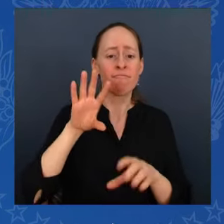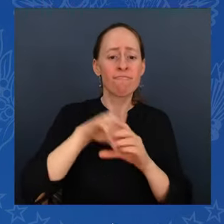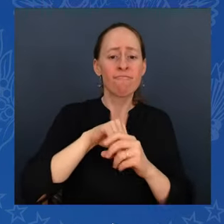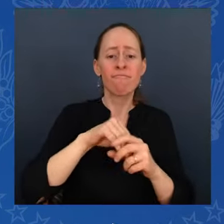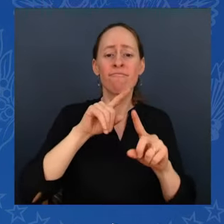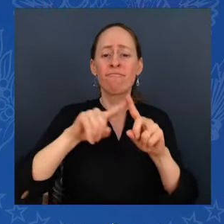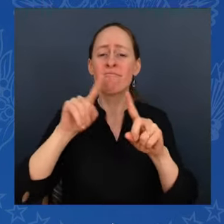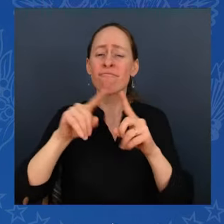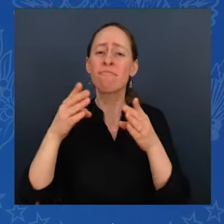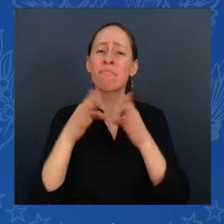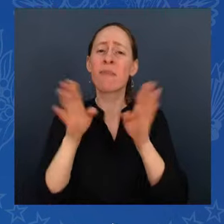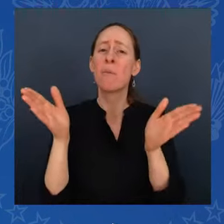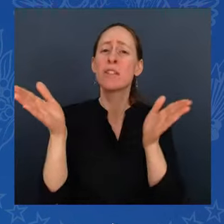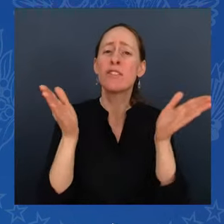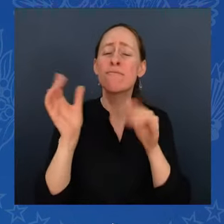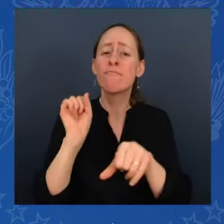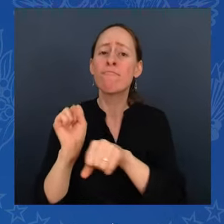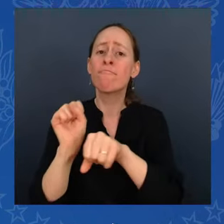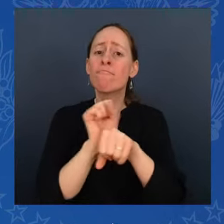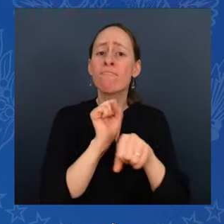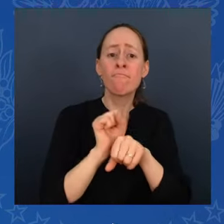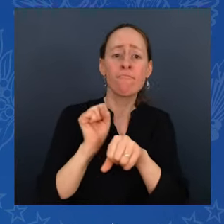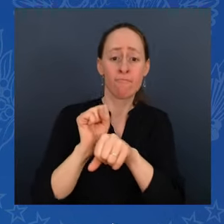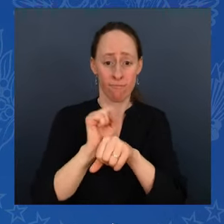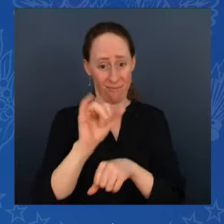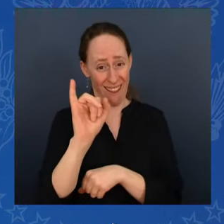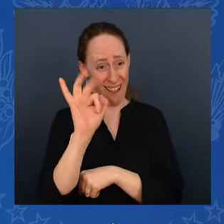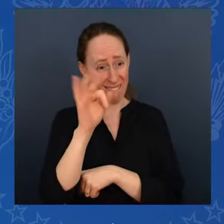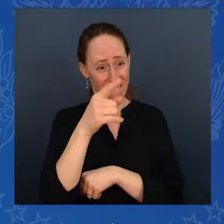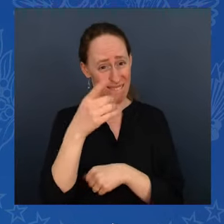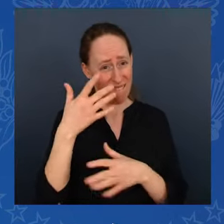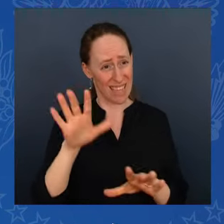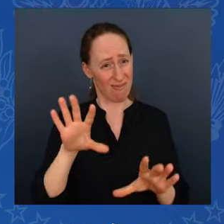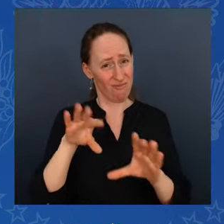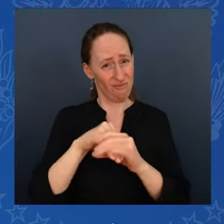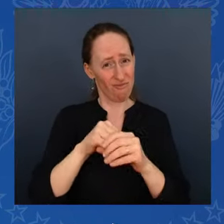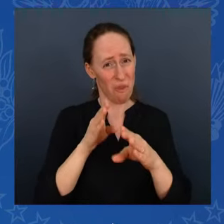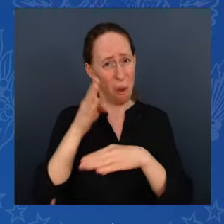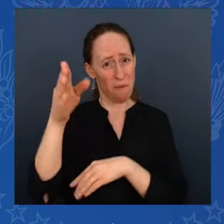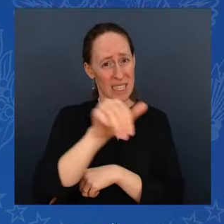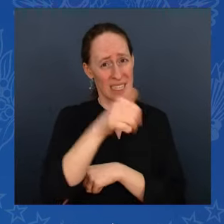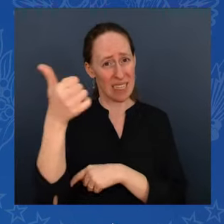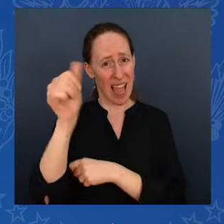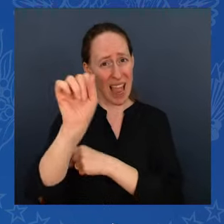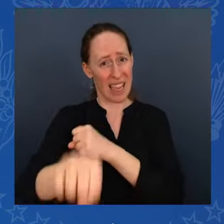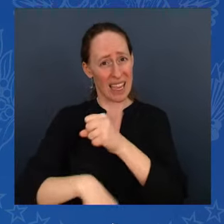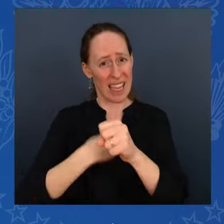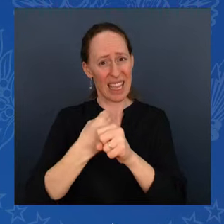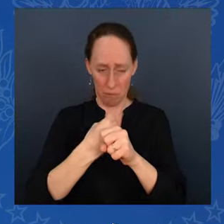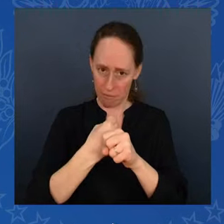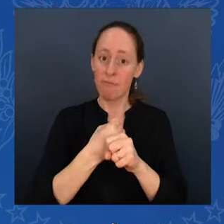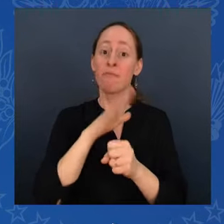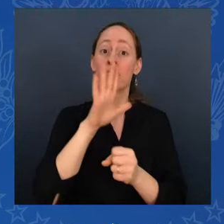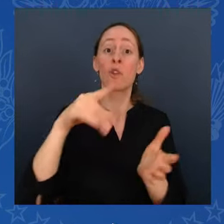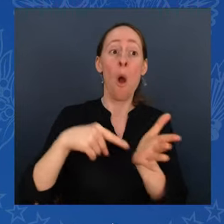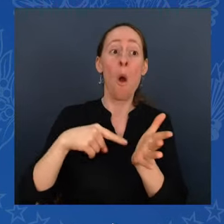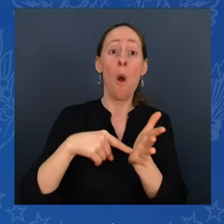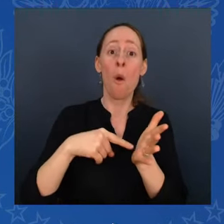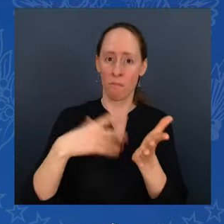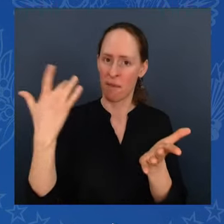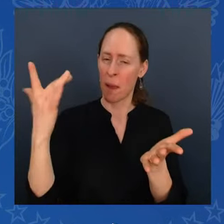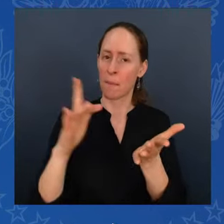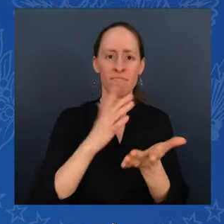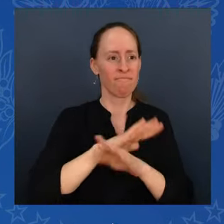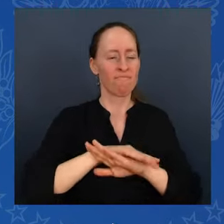made their payments for those first 10 years, and after 10 years in the student — in public service, they would have their